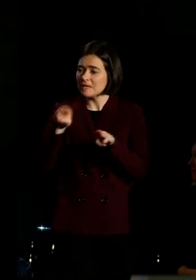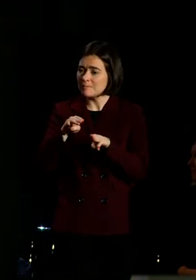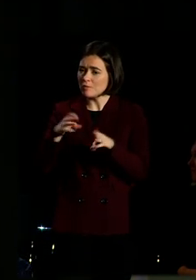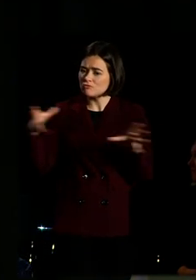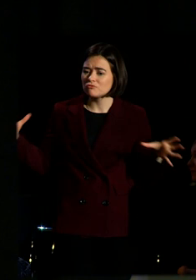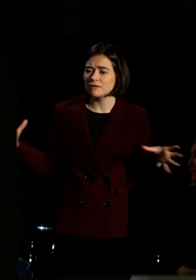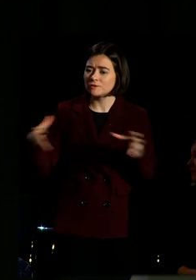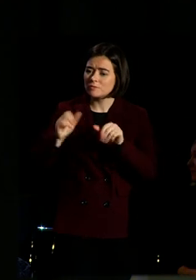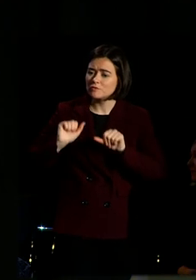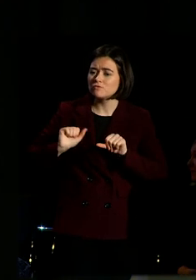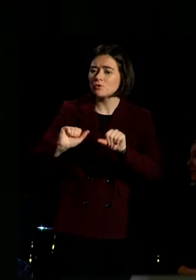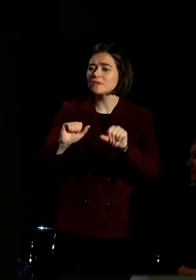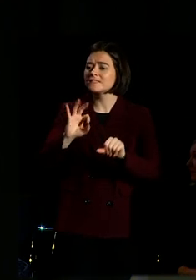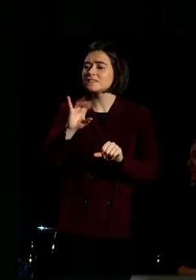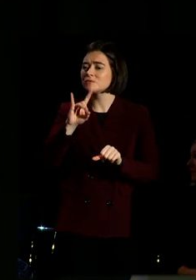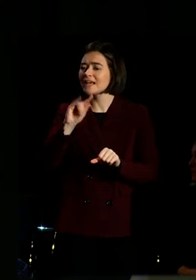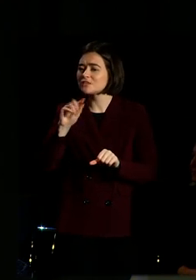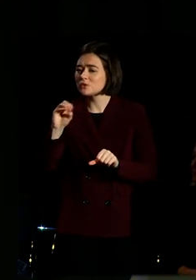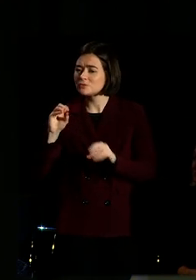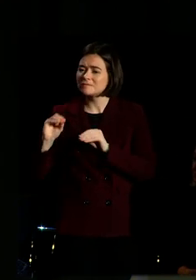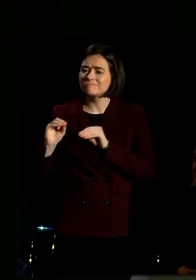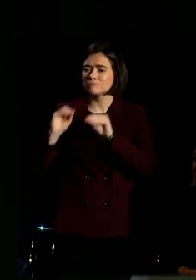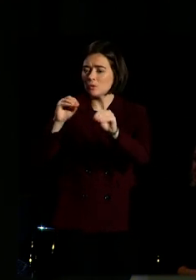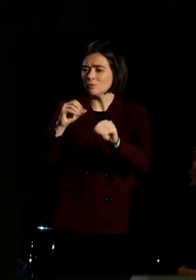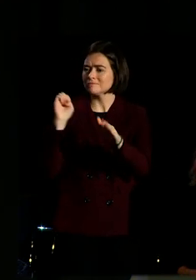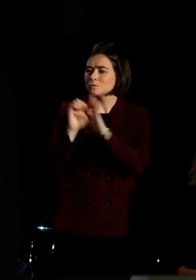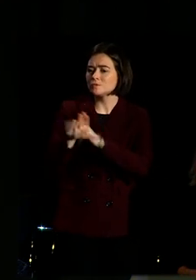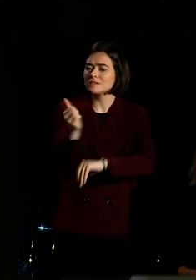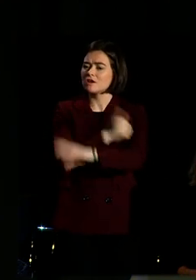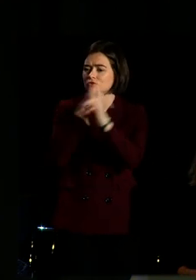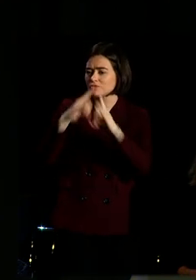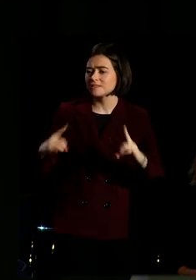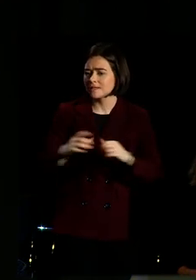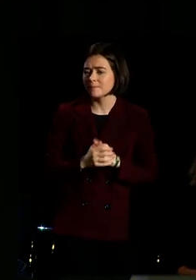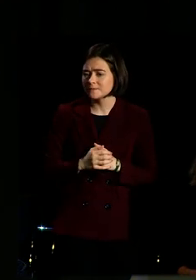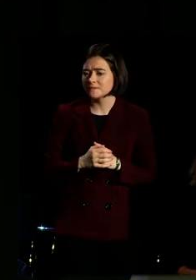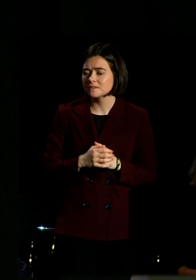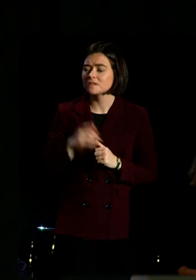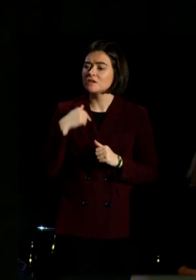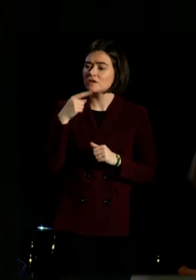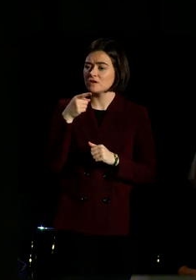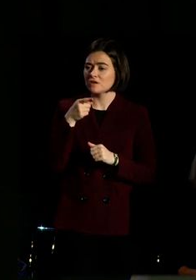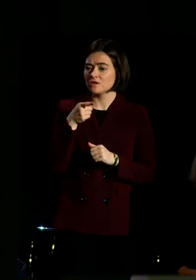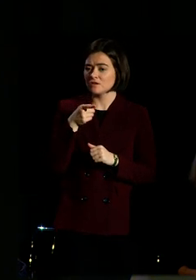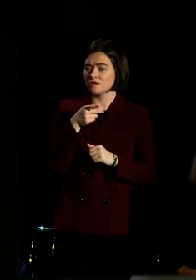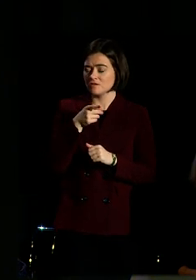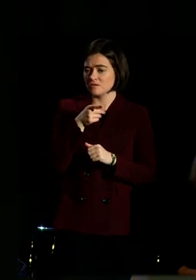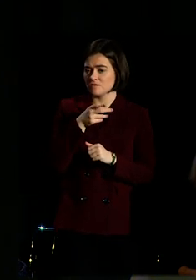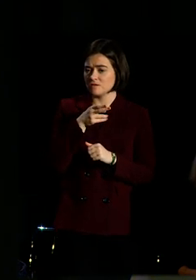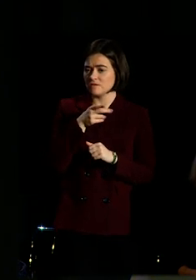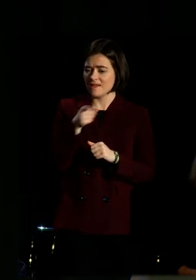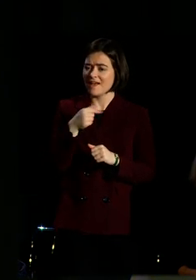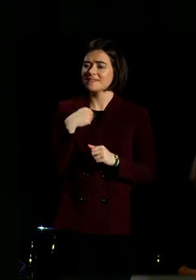forced into ghettos, and deported to concentration and death camps. They were an identifying